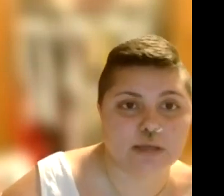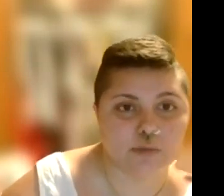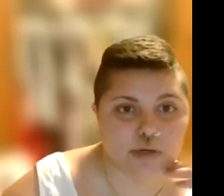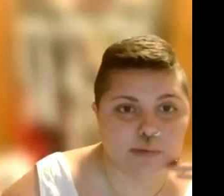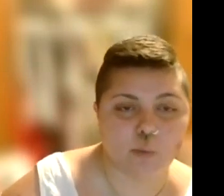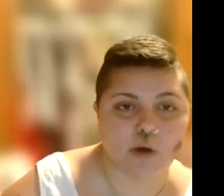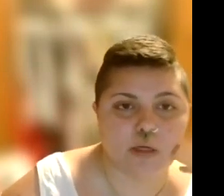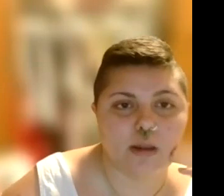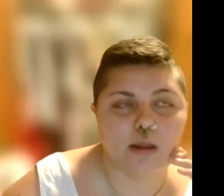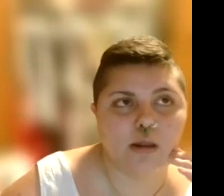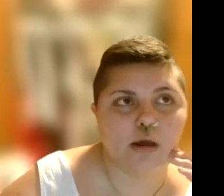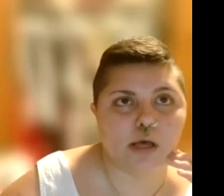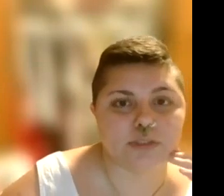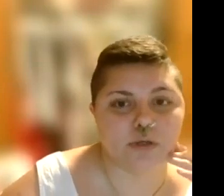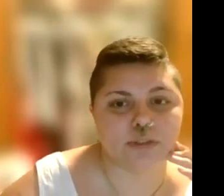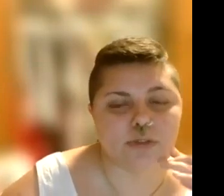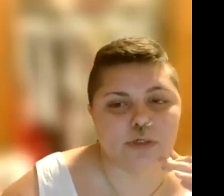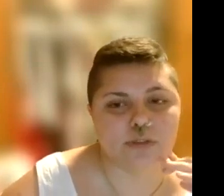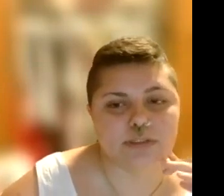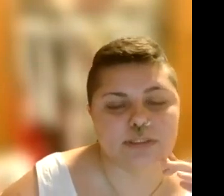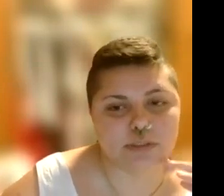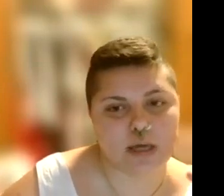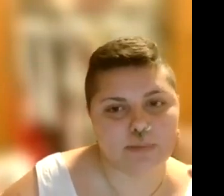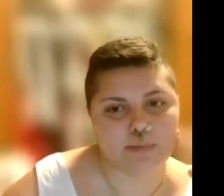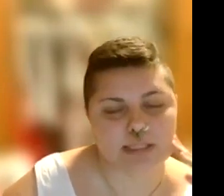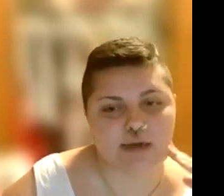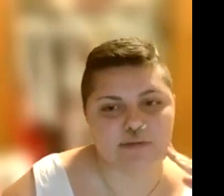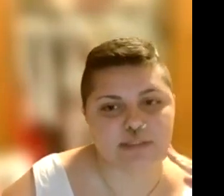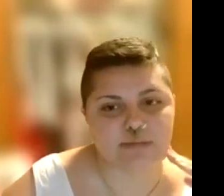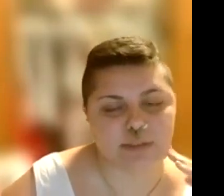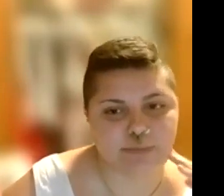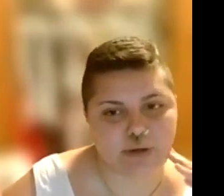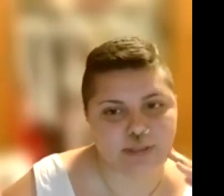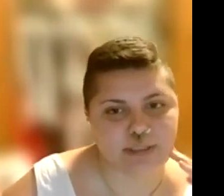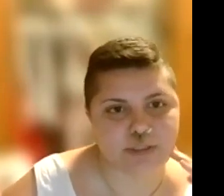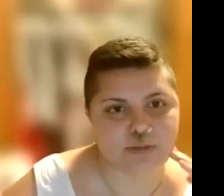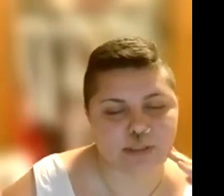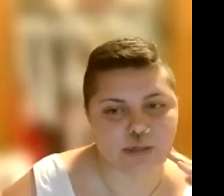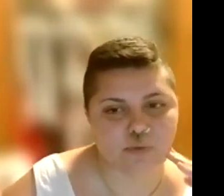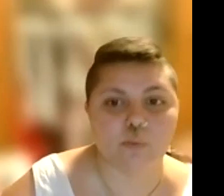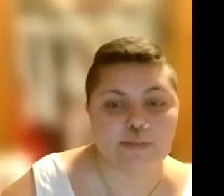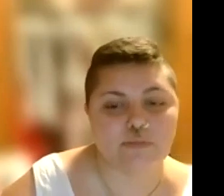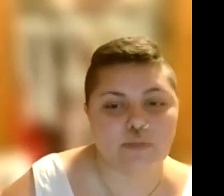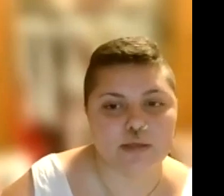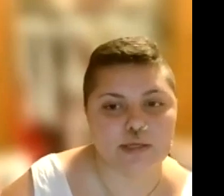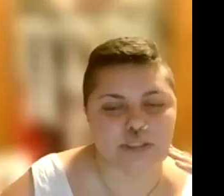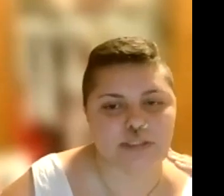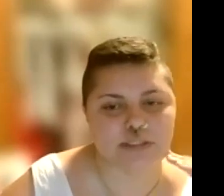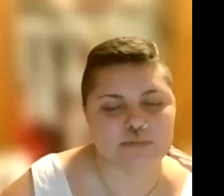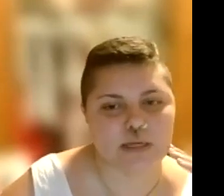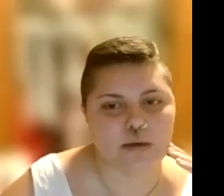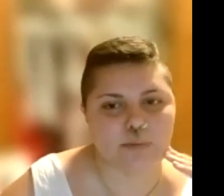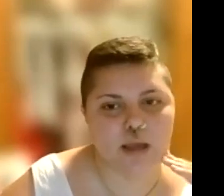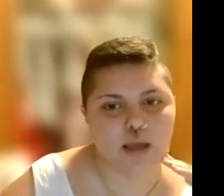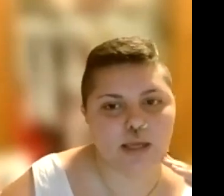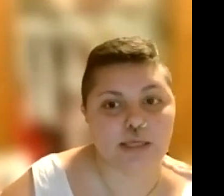of my community, but I want us all to learn similar topics and like have a similar experience. I just don't think that the way that the education system set